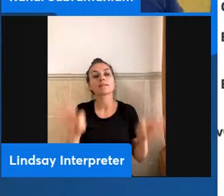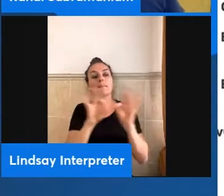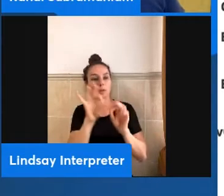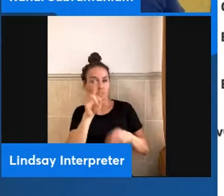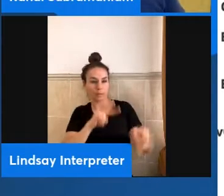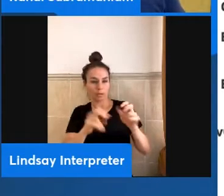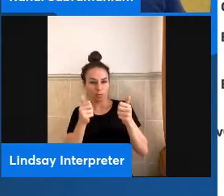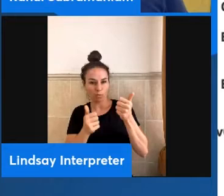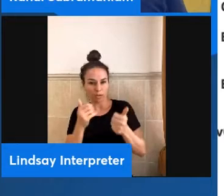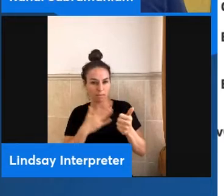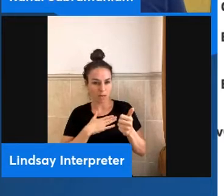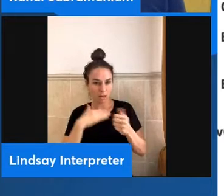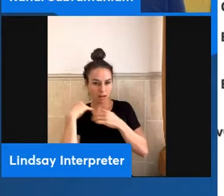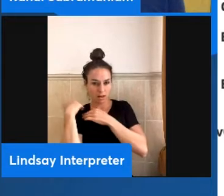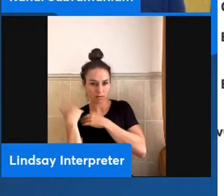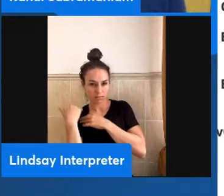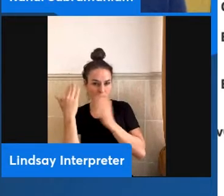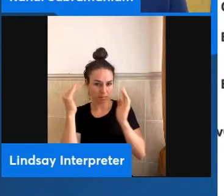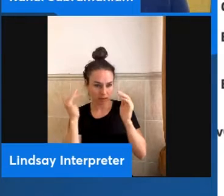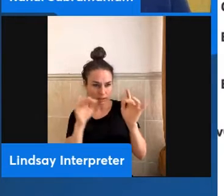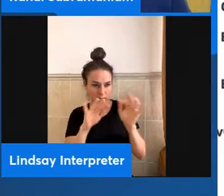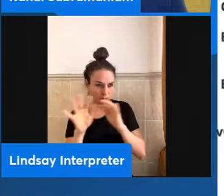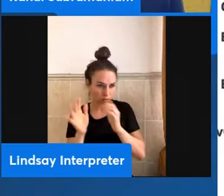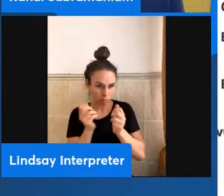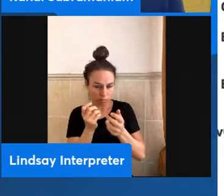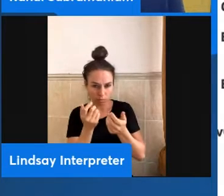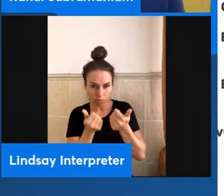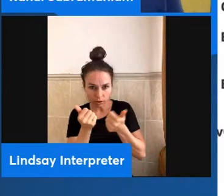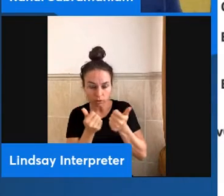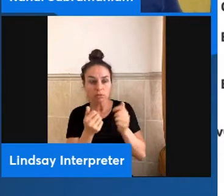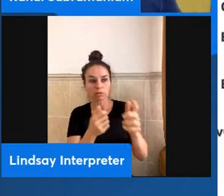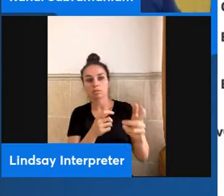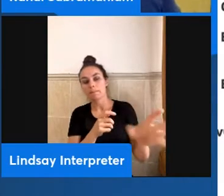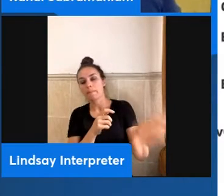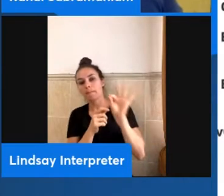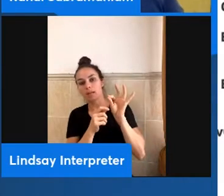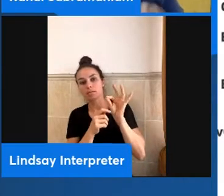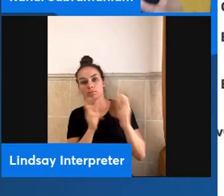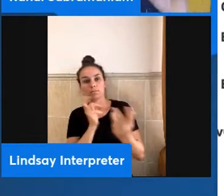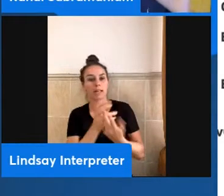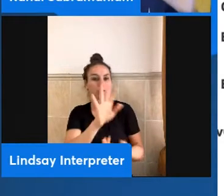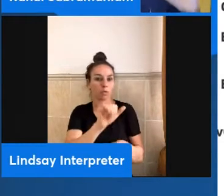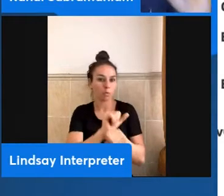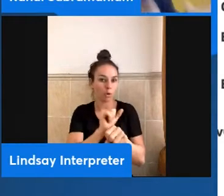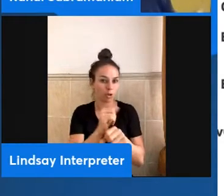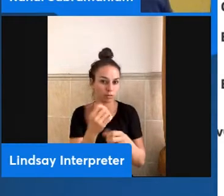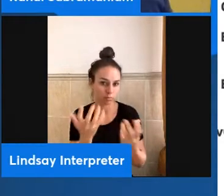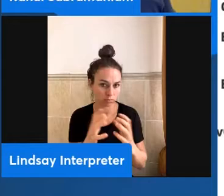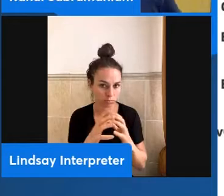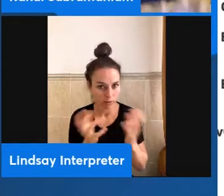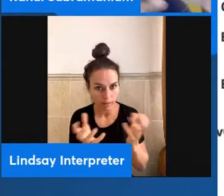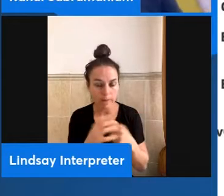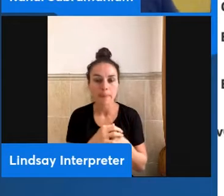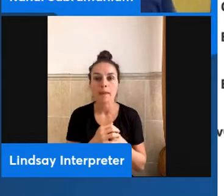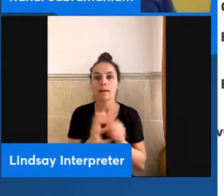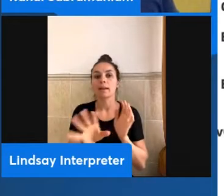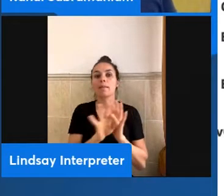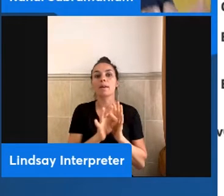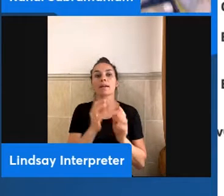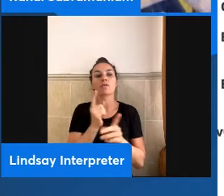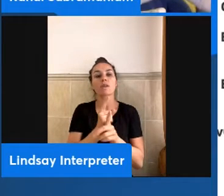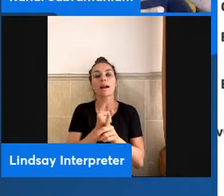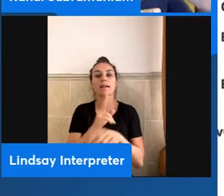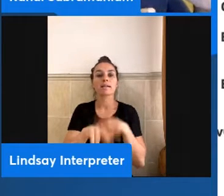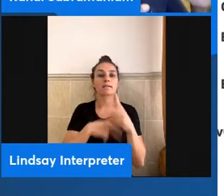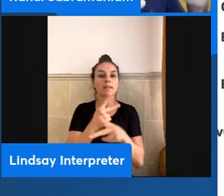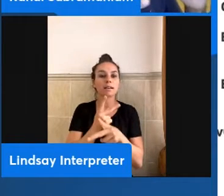workload, whether it be databases, pick the right database for the kind of workload you have, pick the right kind of compute or instance type for